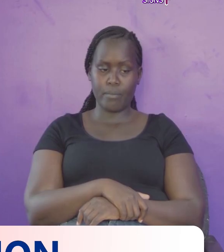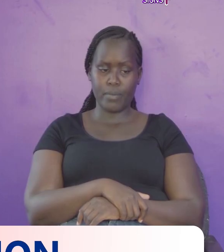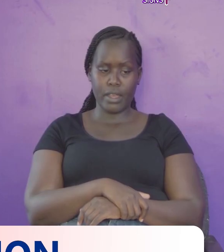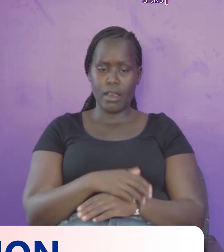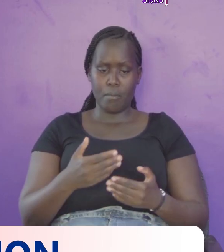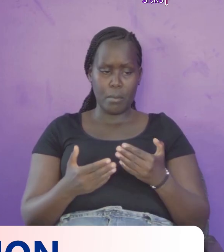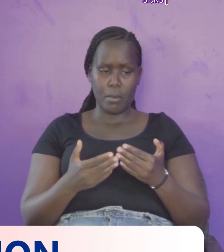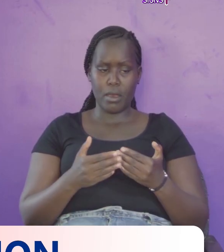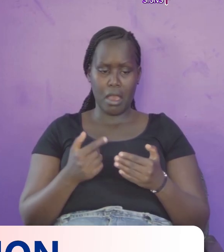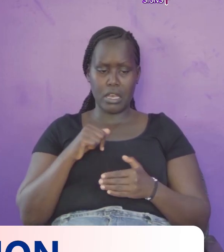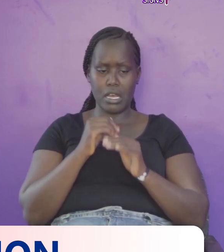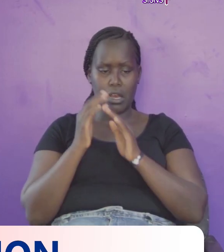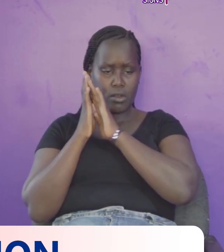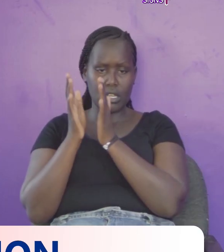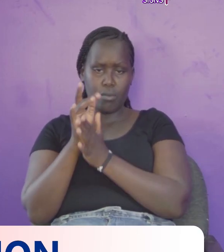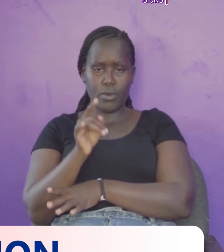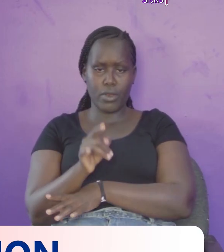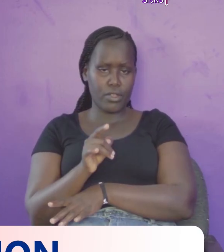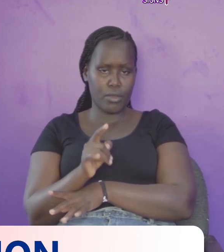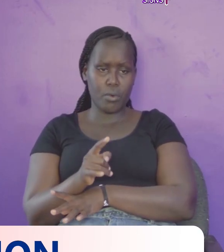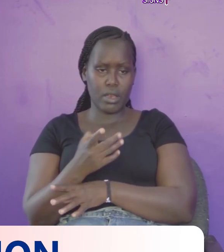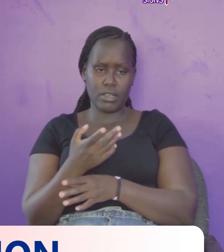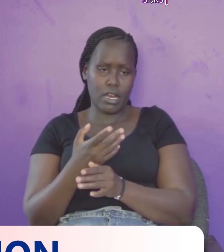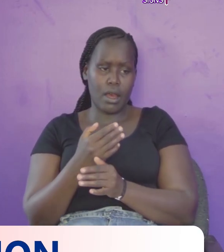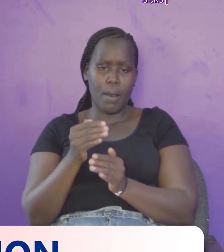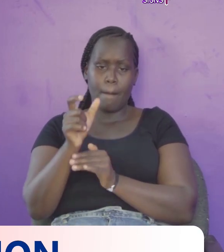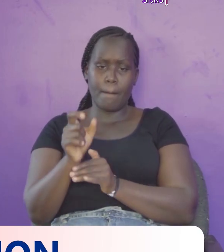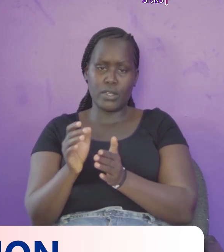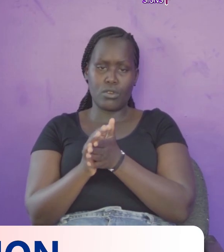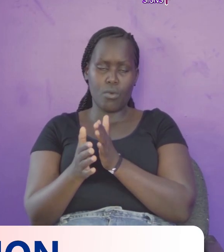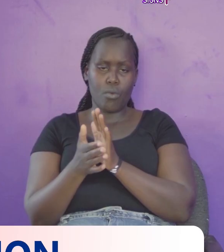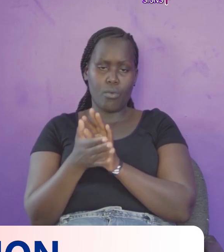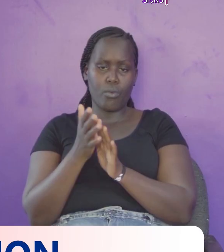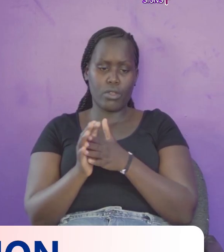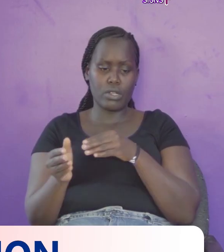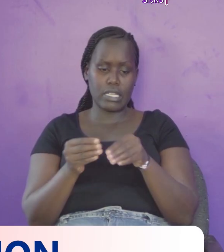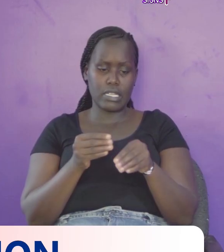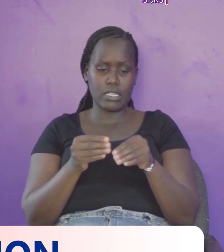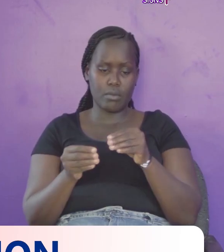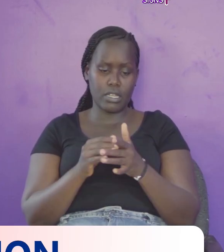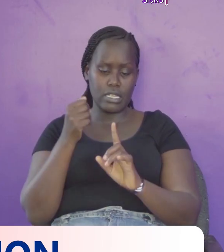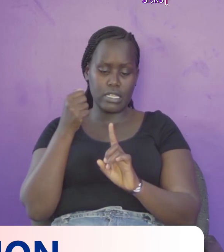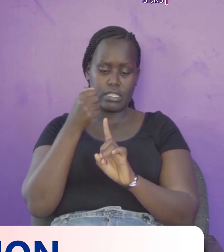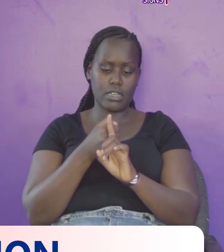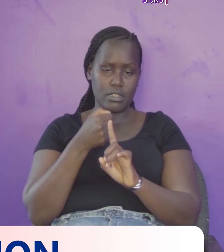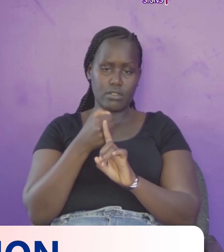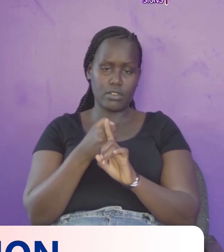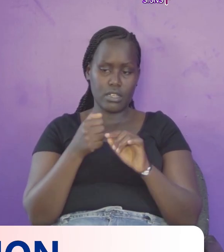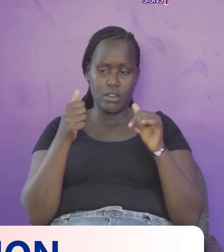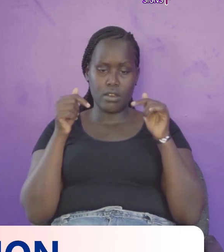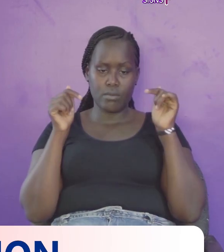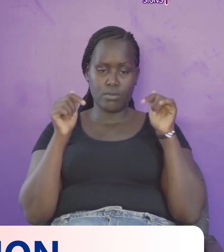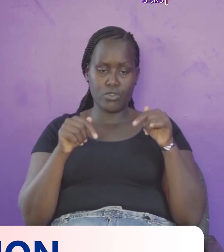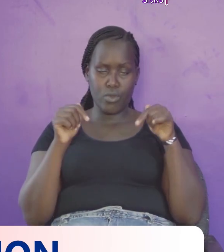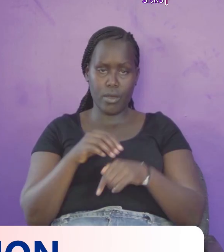as people with as people who are able-bodied. Sorry about my tone. It's activism today. Mr.